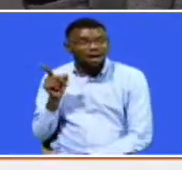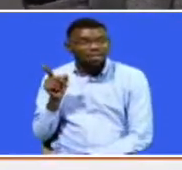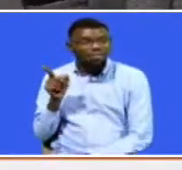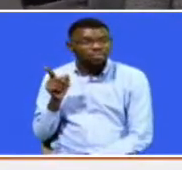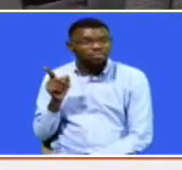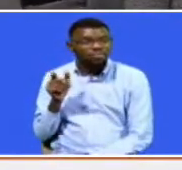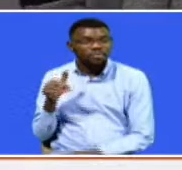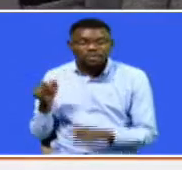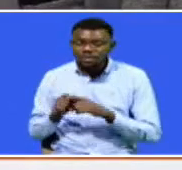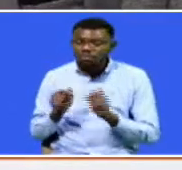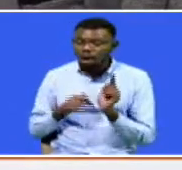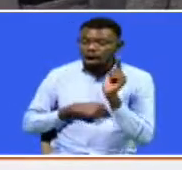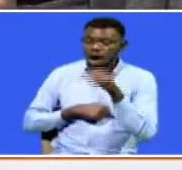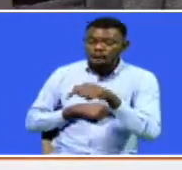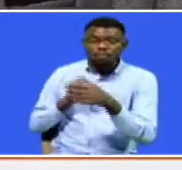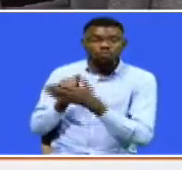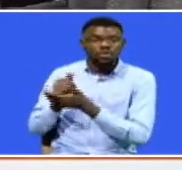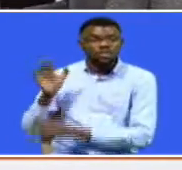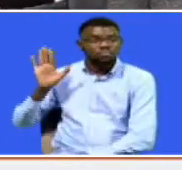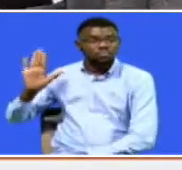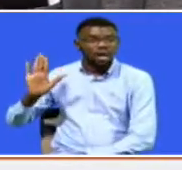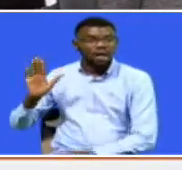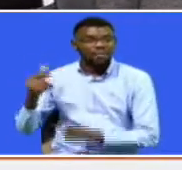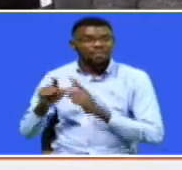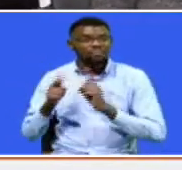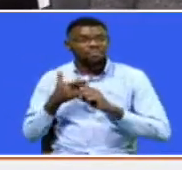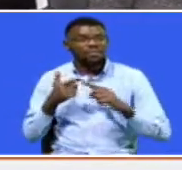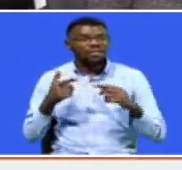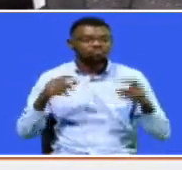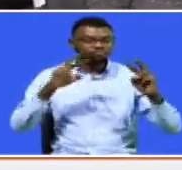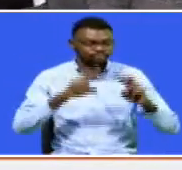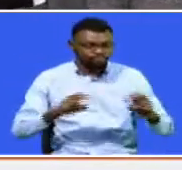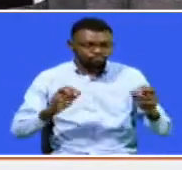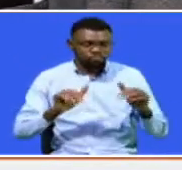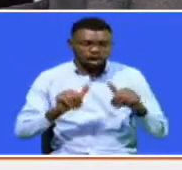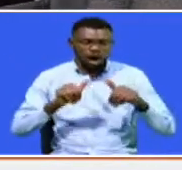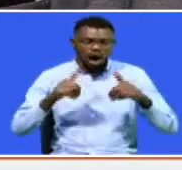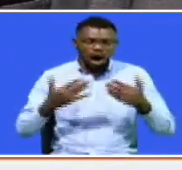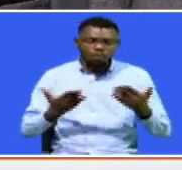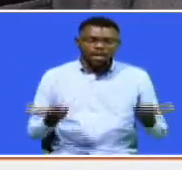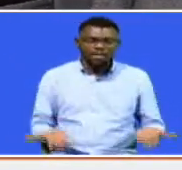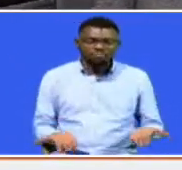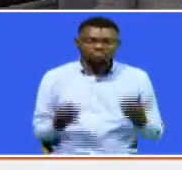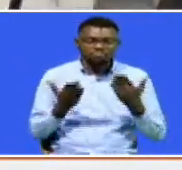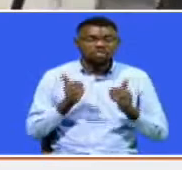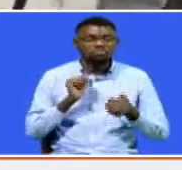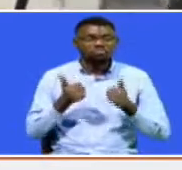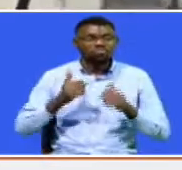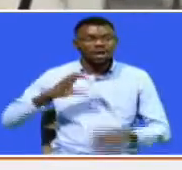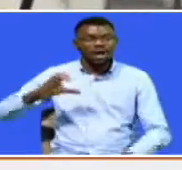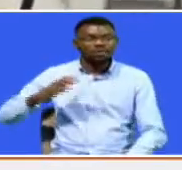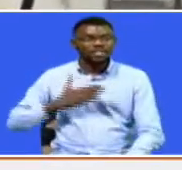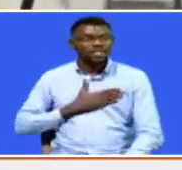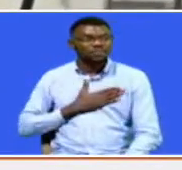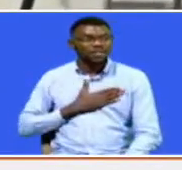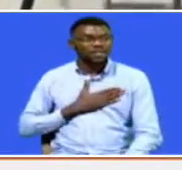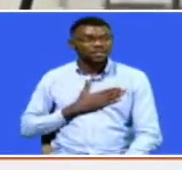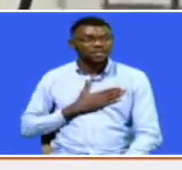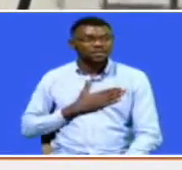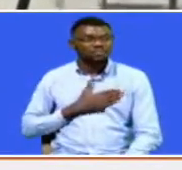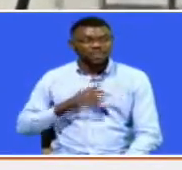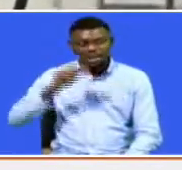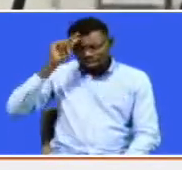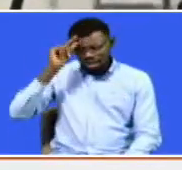binafsi takuja kwa ofisi yako, and then we will discuss together how we can improve sporting activities in our county. Your Excellency,